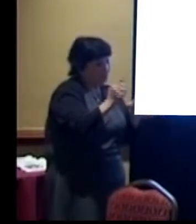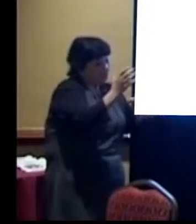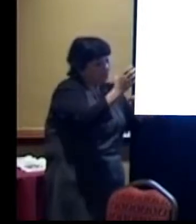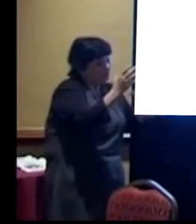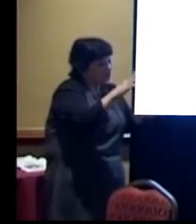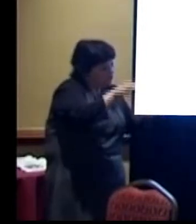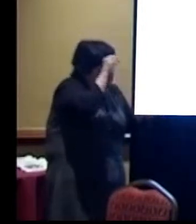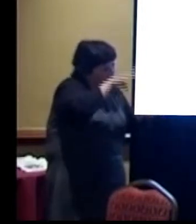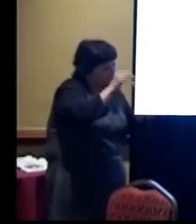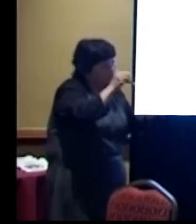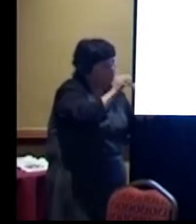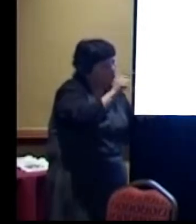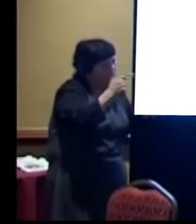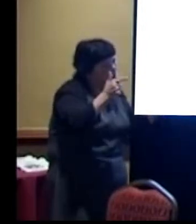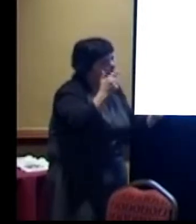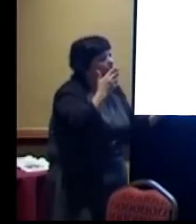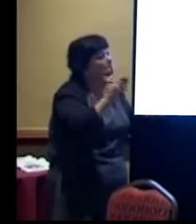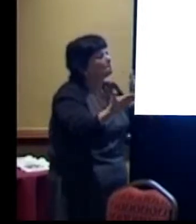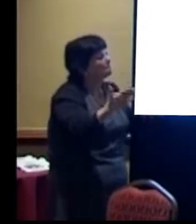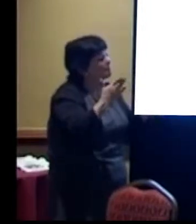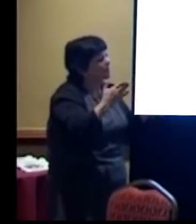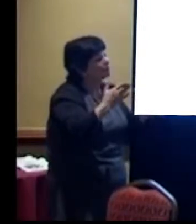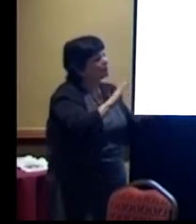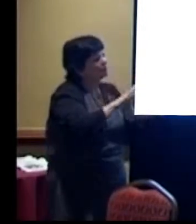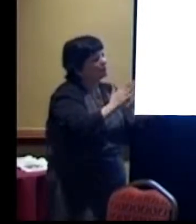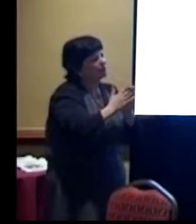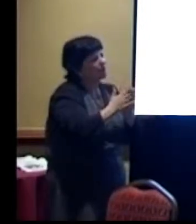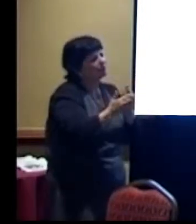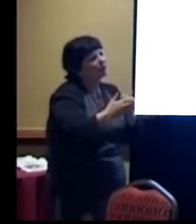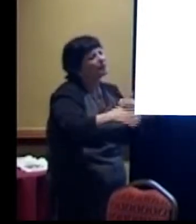language, become a little easier and better facilitated.